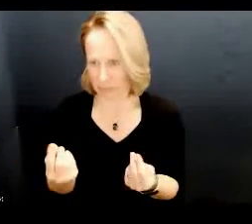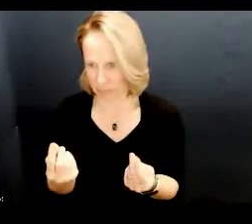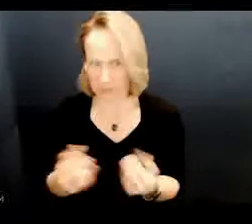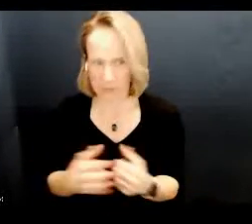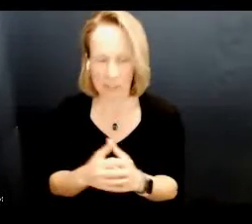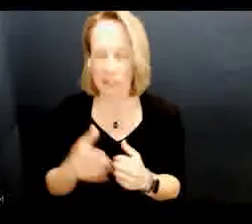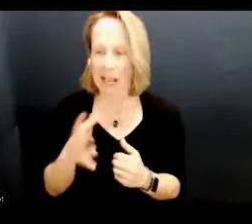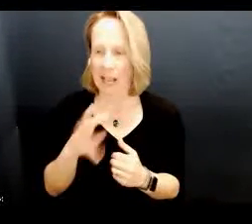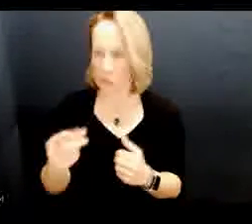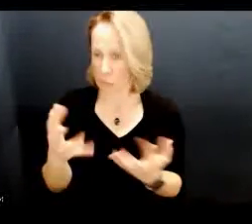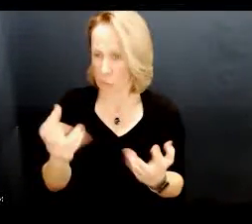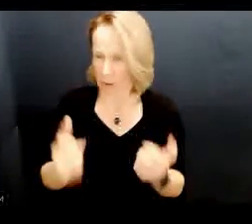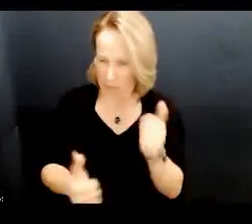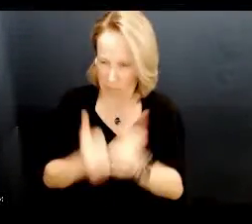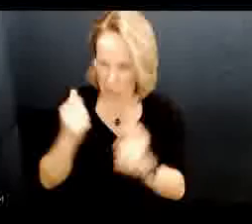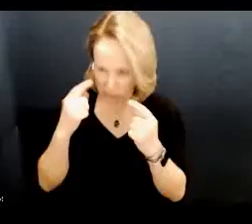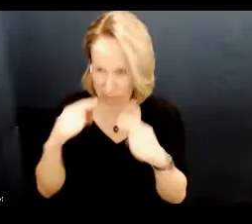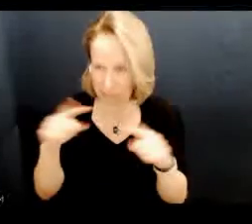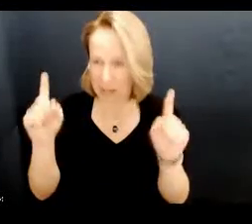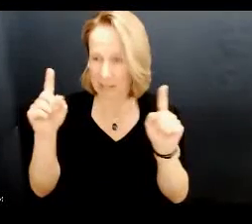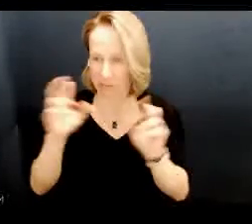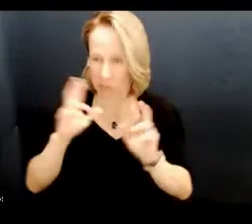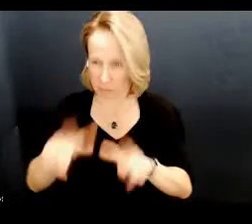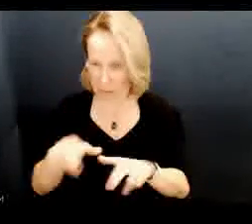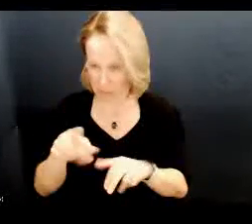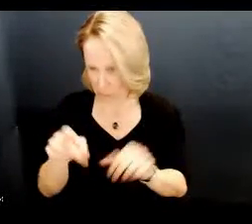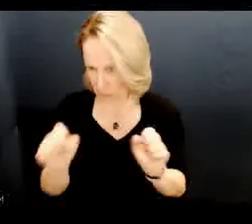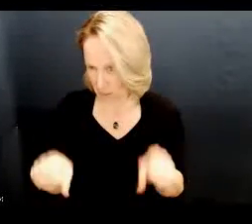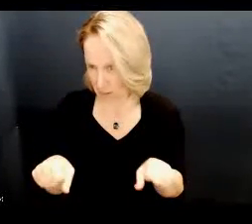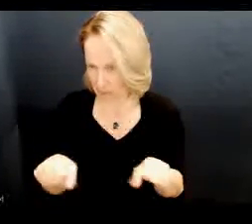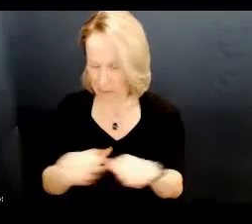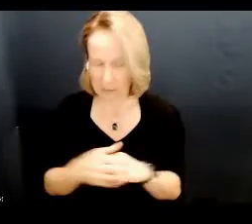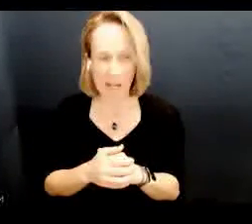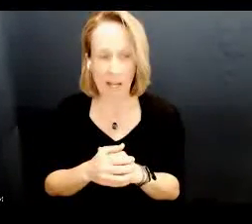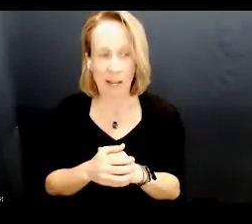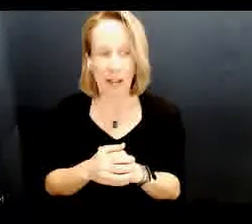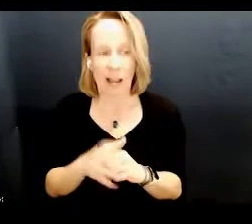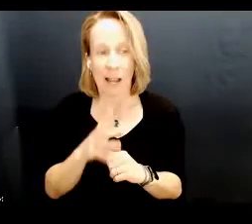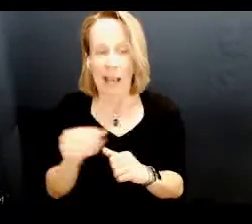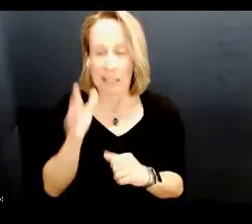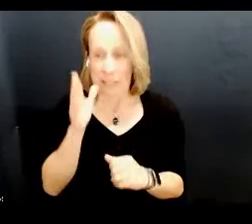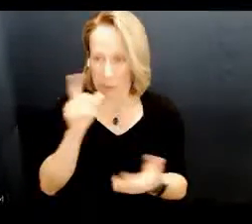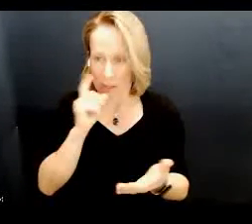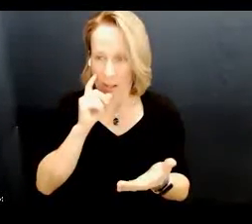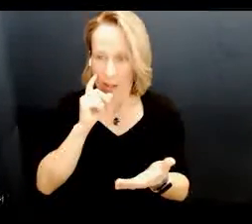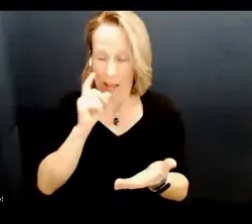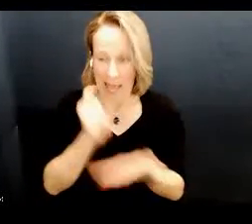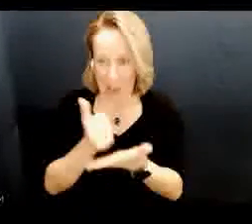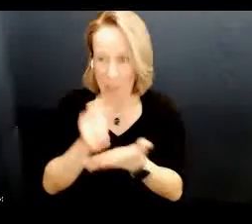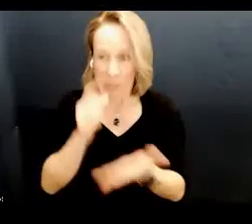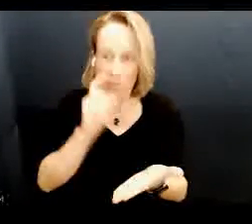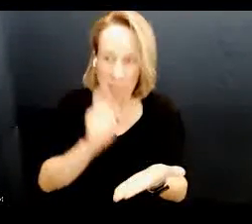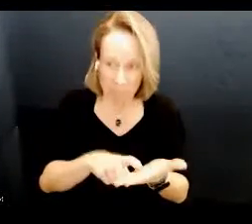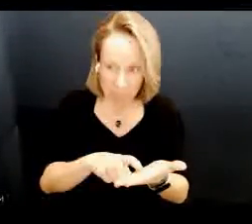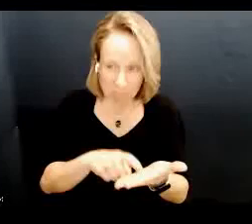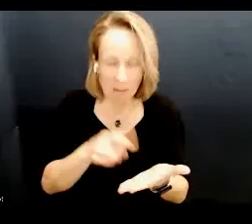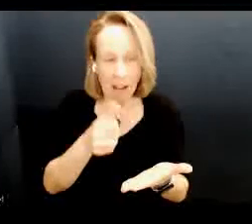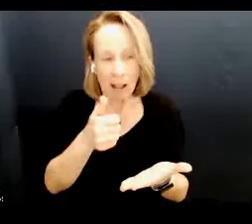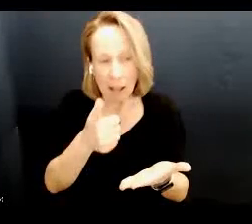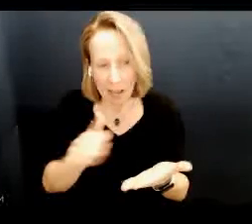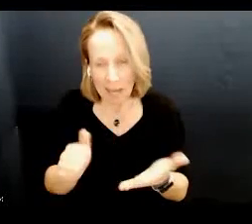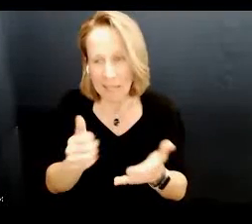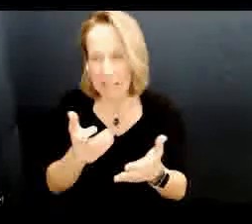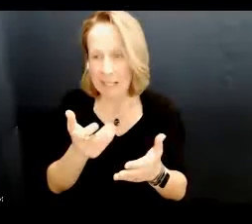response. And then we'll also be identifying any gaps in the response. And when we do this, we want this to be solutions focused,